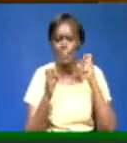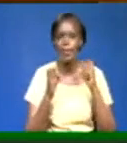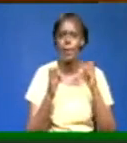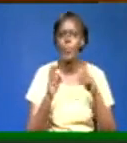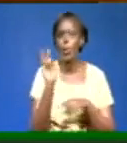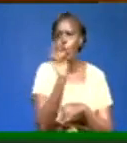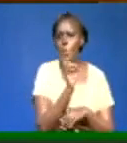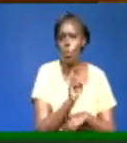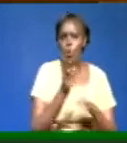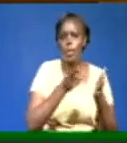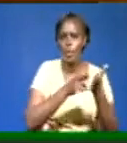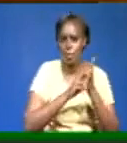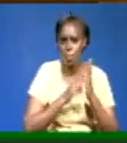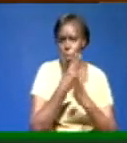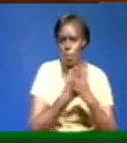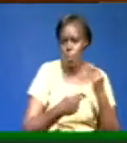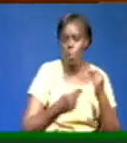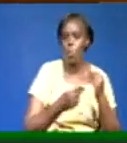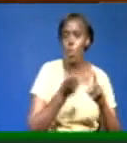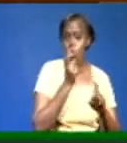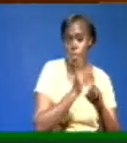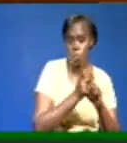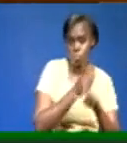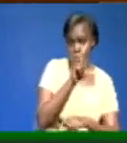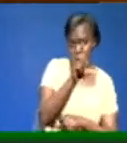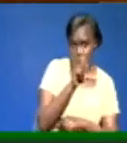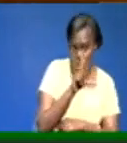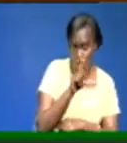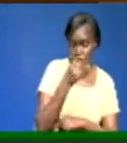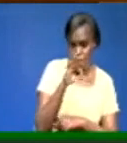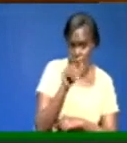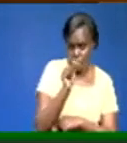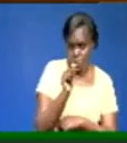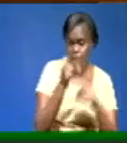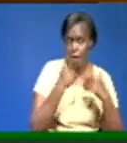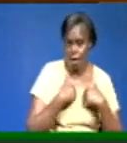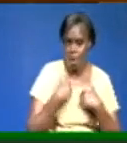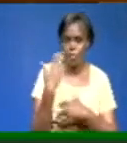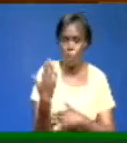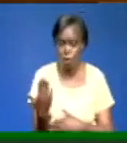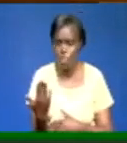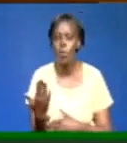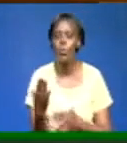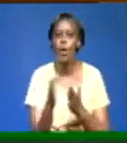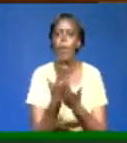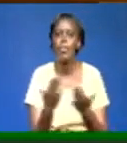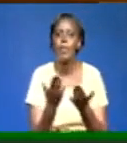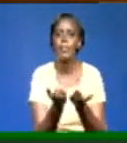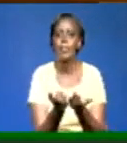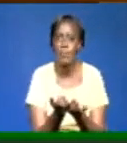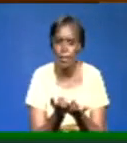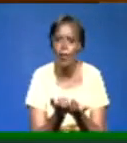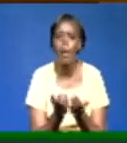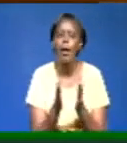the requirements, both the statutory requirements of whether you have the documentation and the things that are needed,